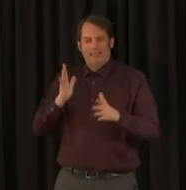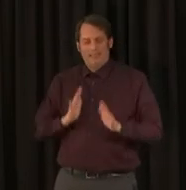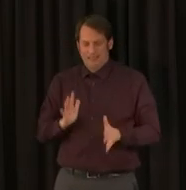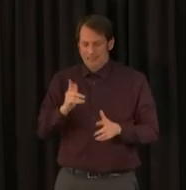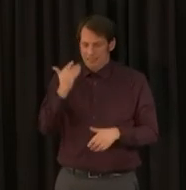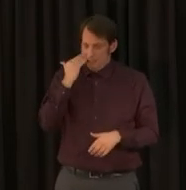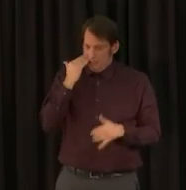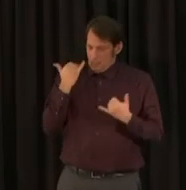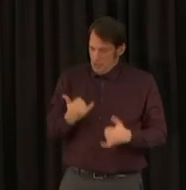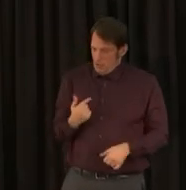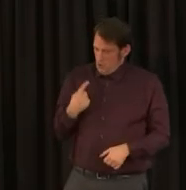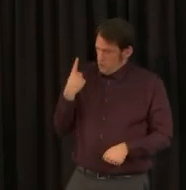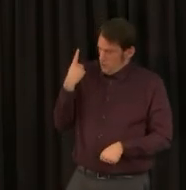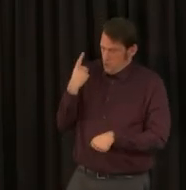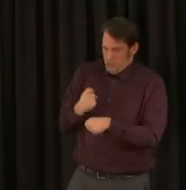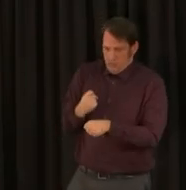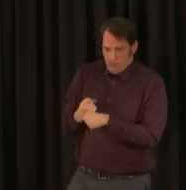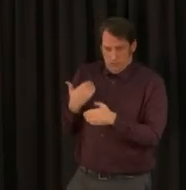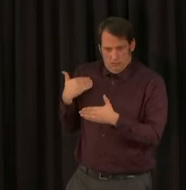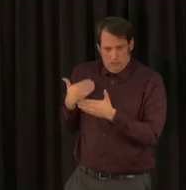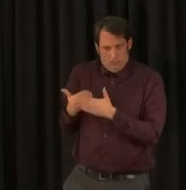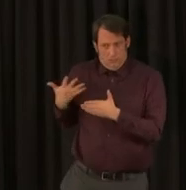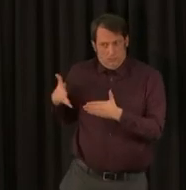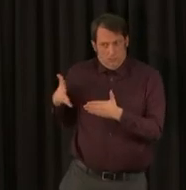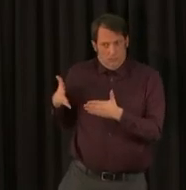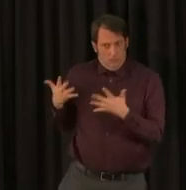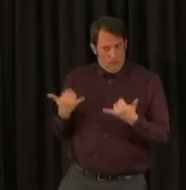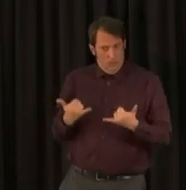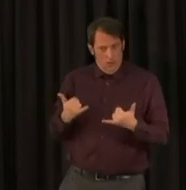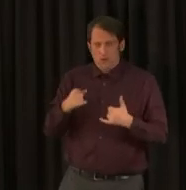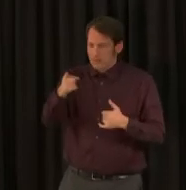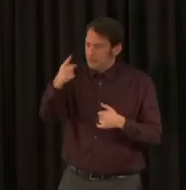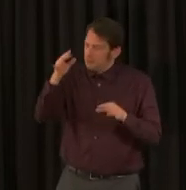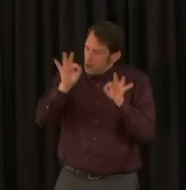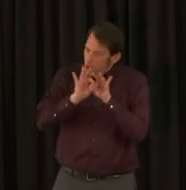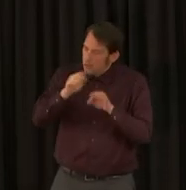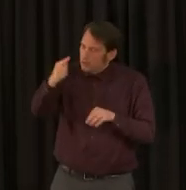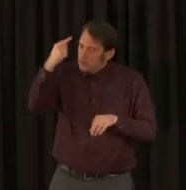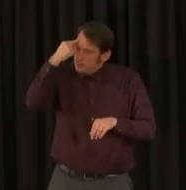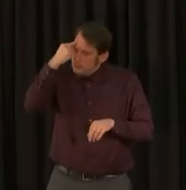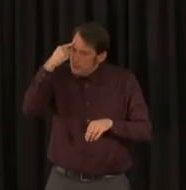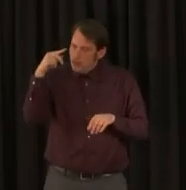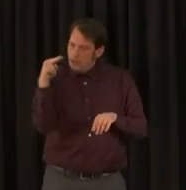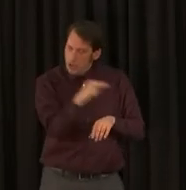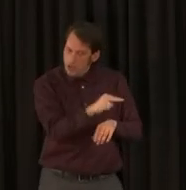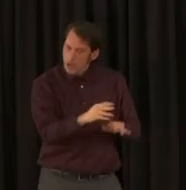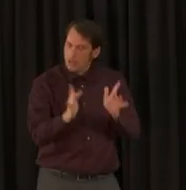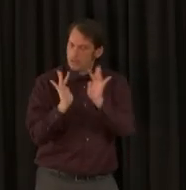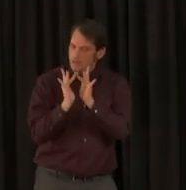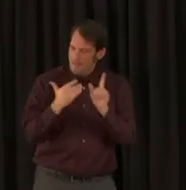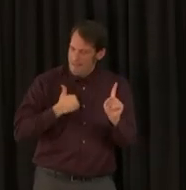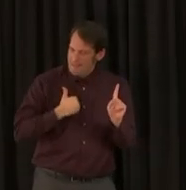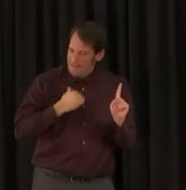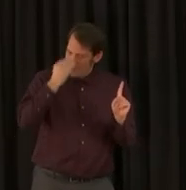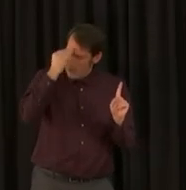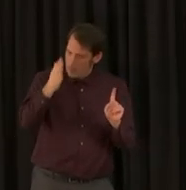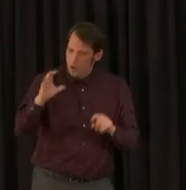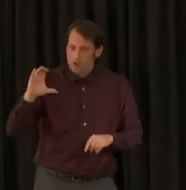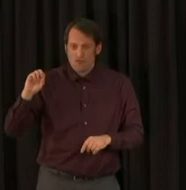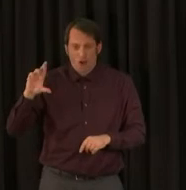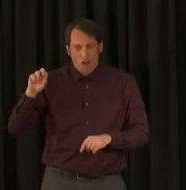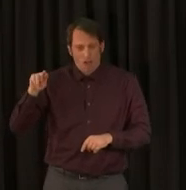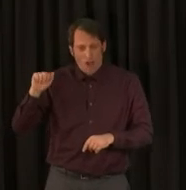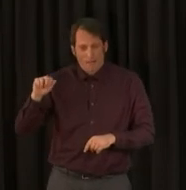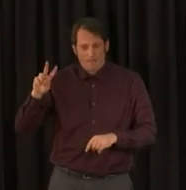year. So I think remember the website. If you only remember one, remember the coronavirus.dc.gov. But